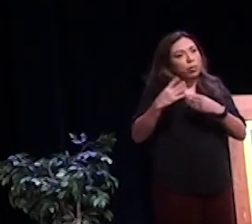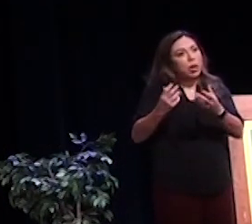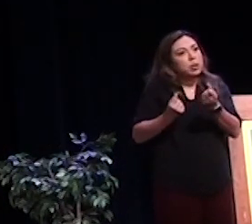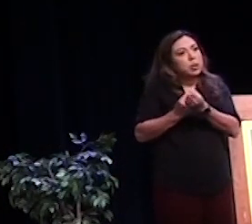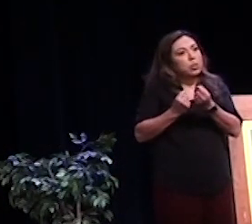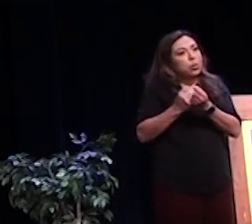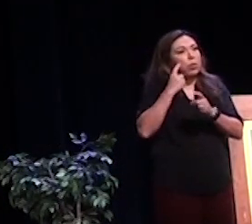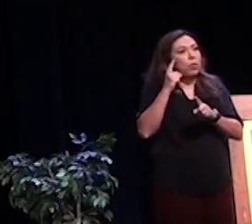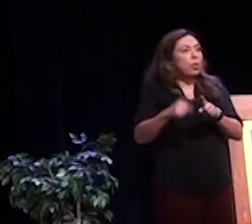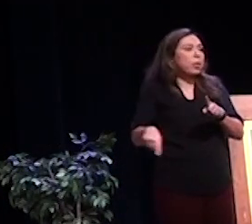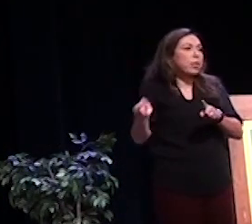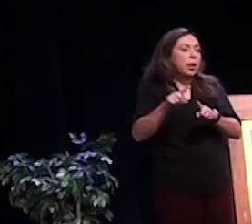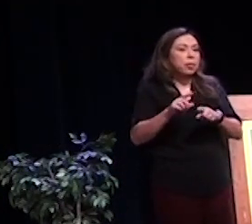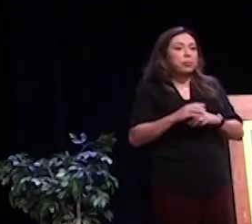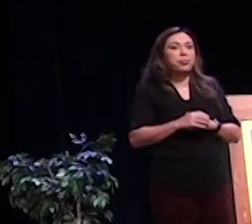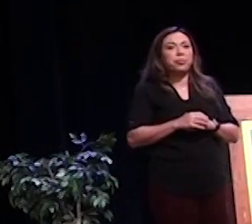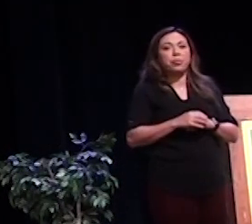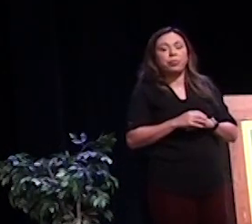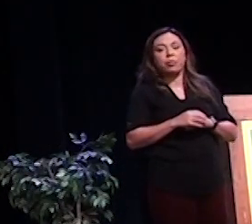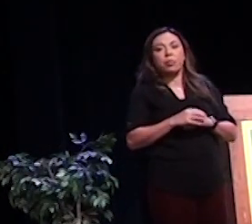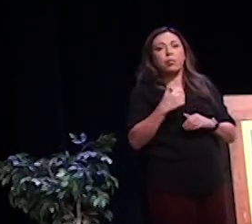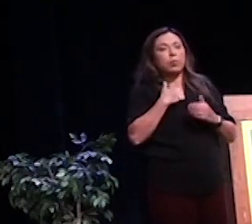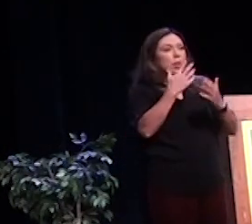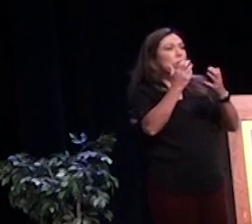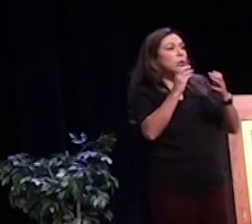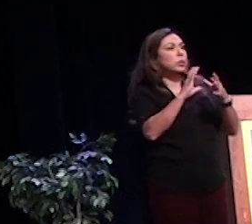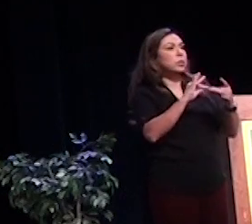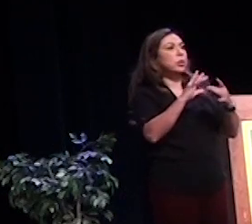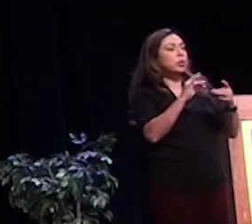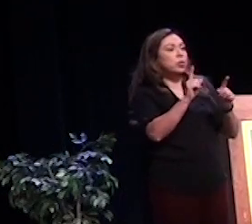for them. I did want to mention too that